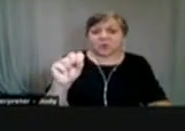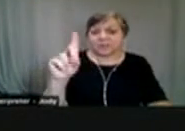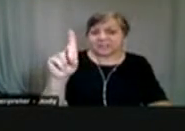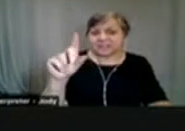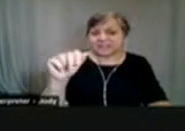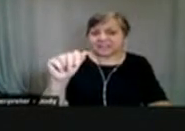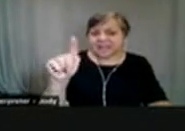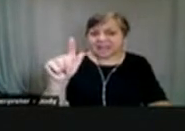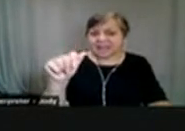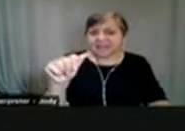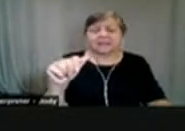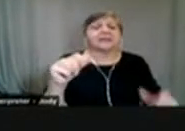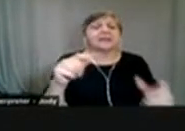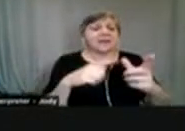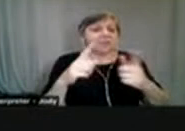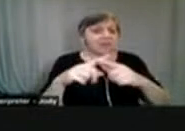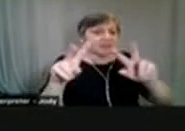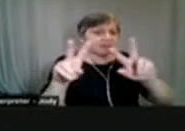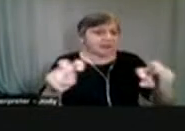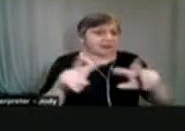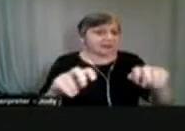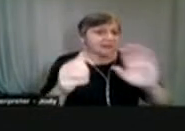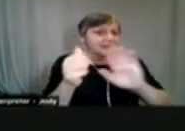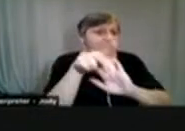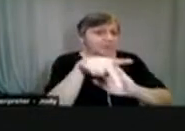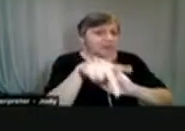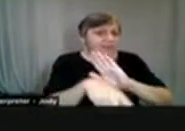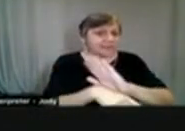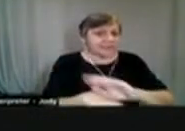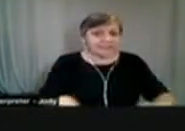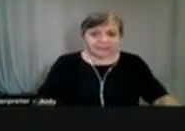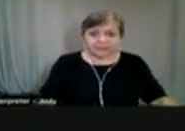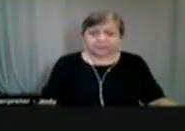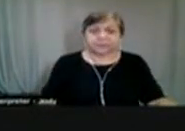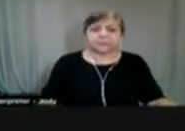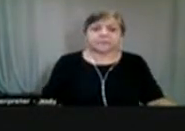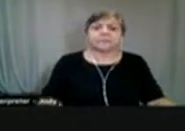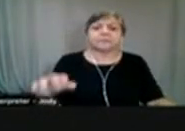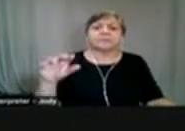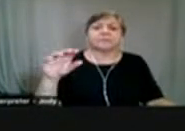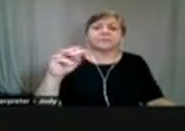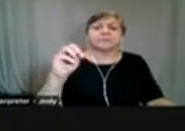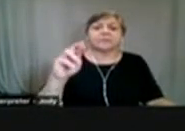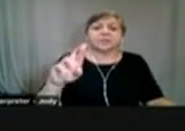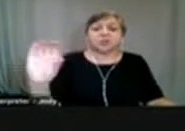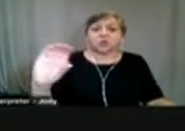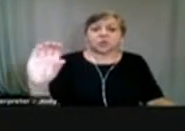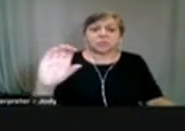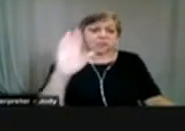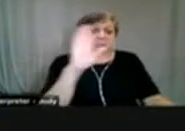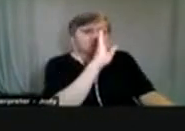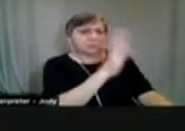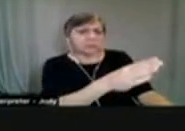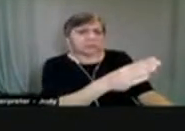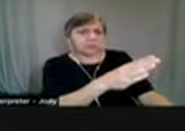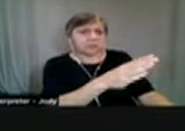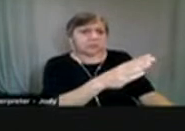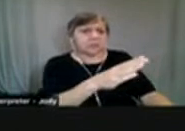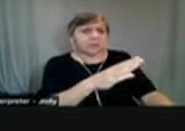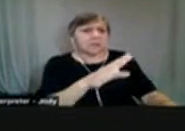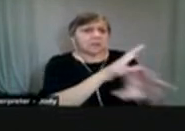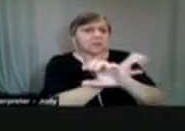again. But that's where I was going. Yeah, Superintendent, to you, I forget the cycle that they're on,